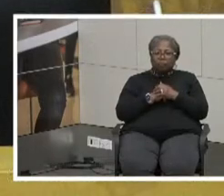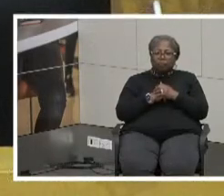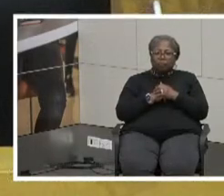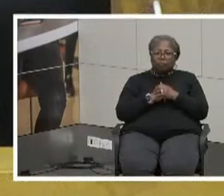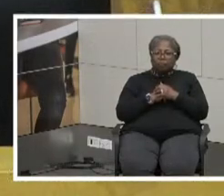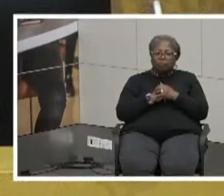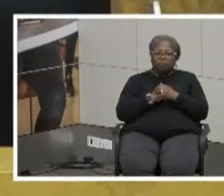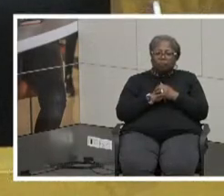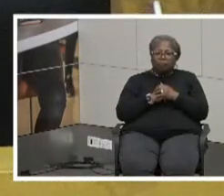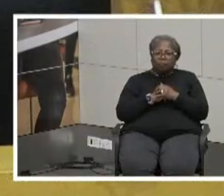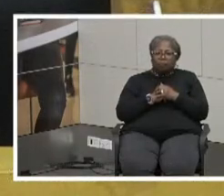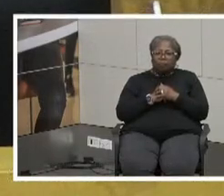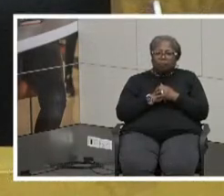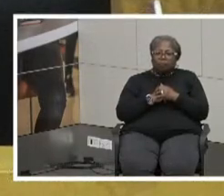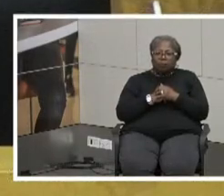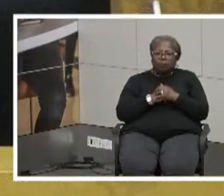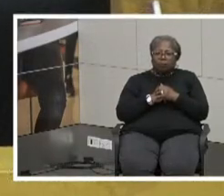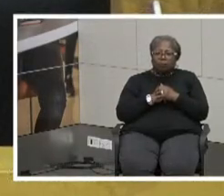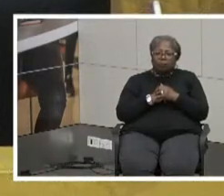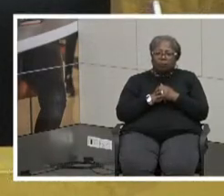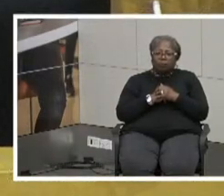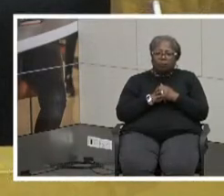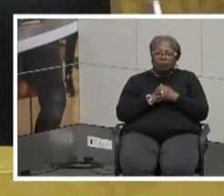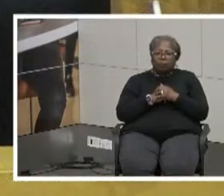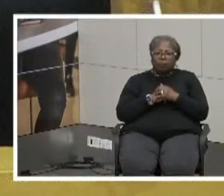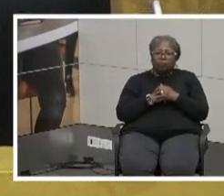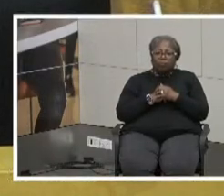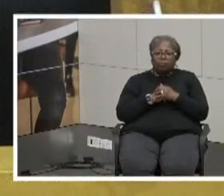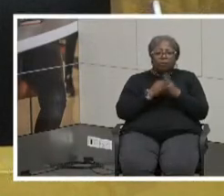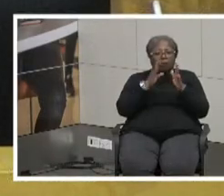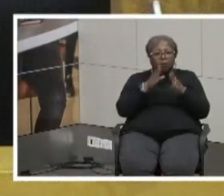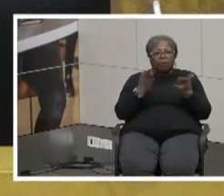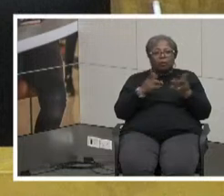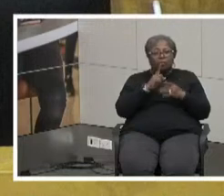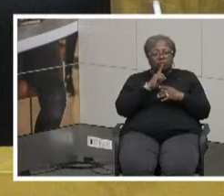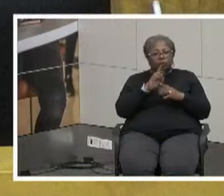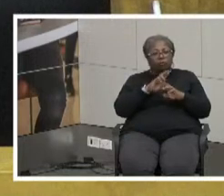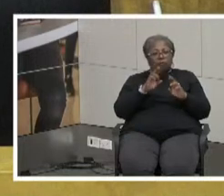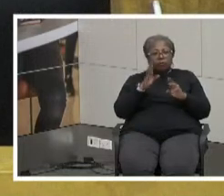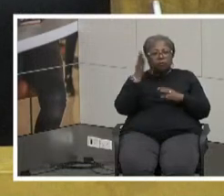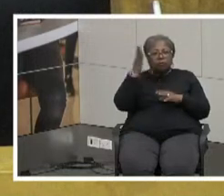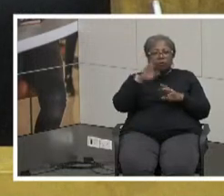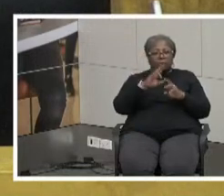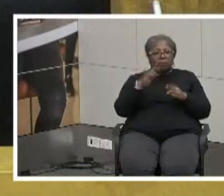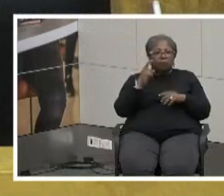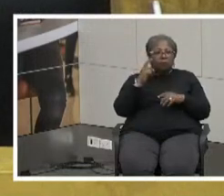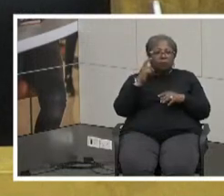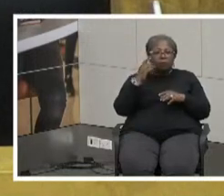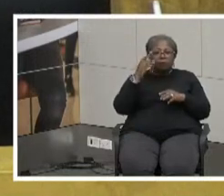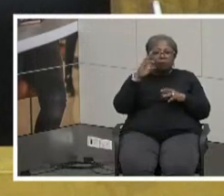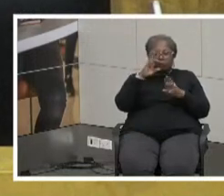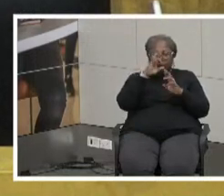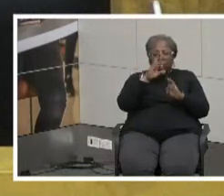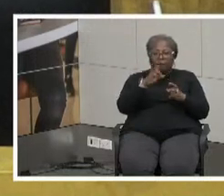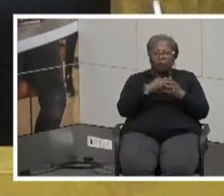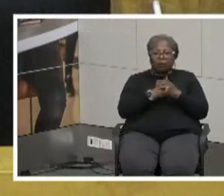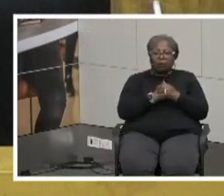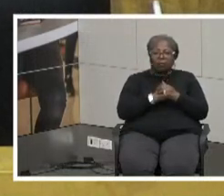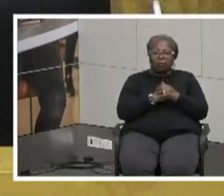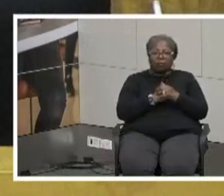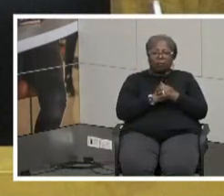p.m and we have a person here who's ready to speak let's be mindful and respectful for our folks who are in the